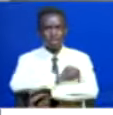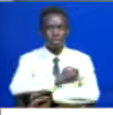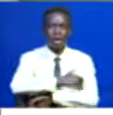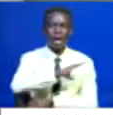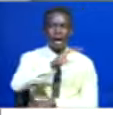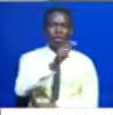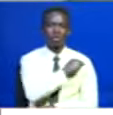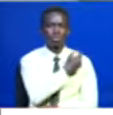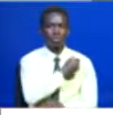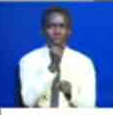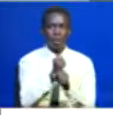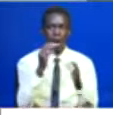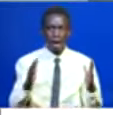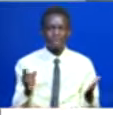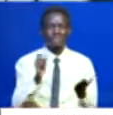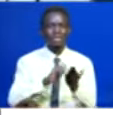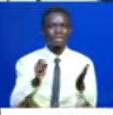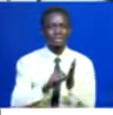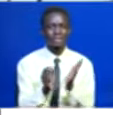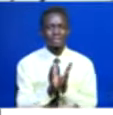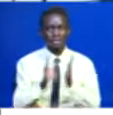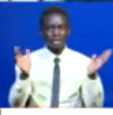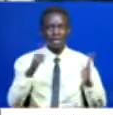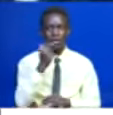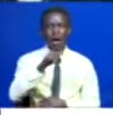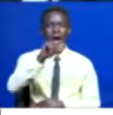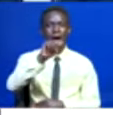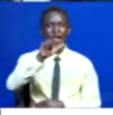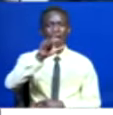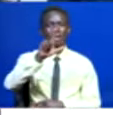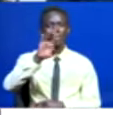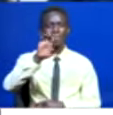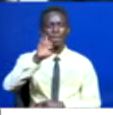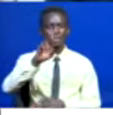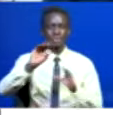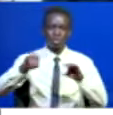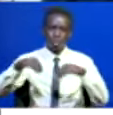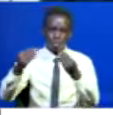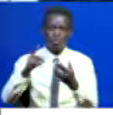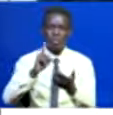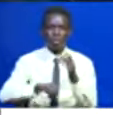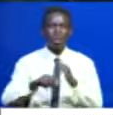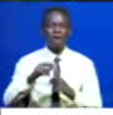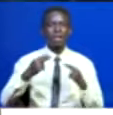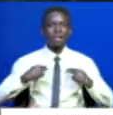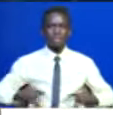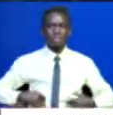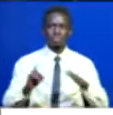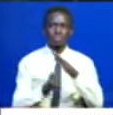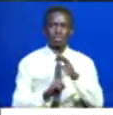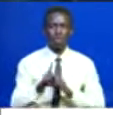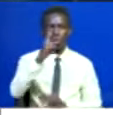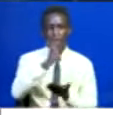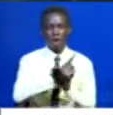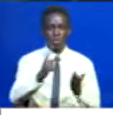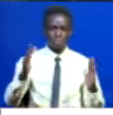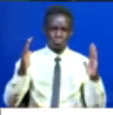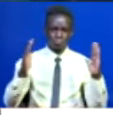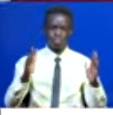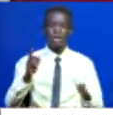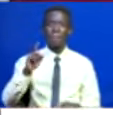Workers Secretary General Albert Njeru issued the Ministry of Health with a one-week ultimatum to disperse payments, failure